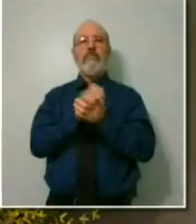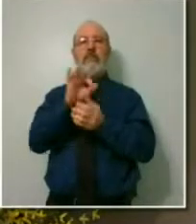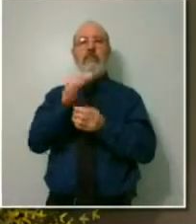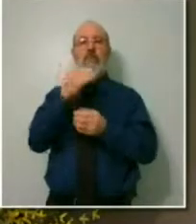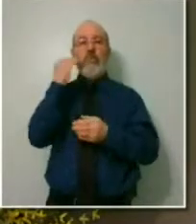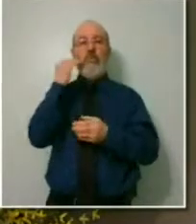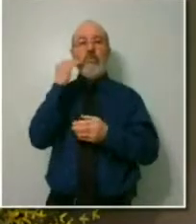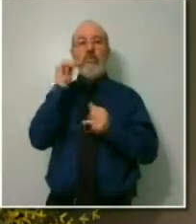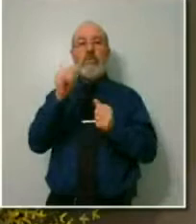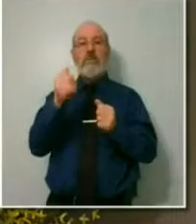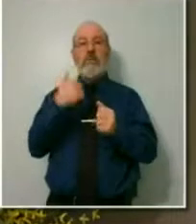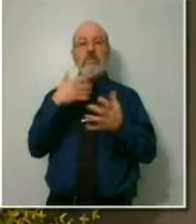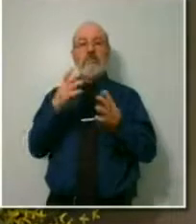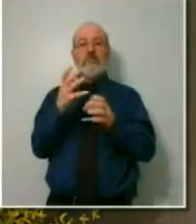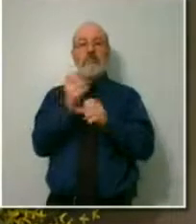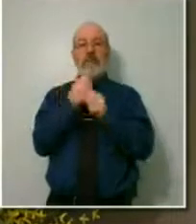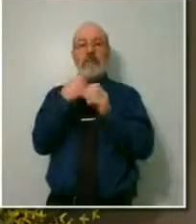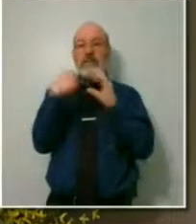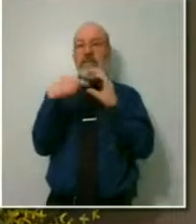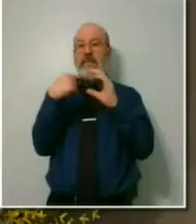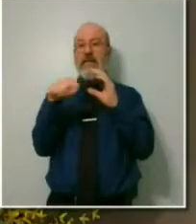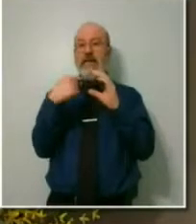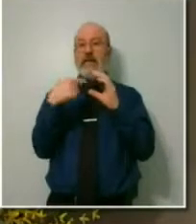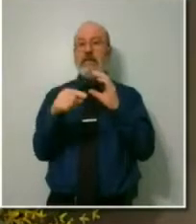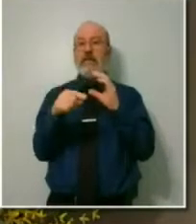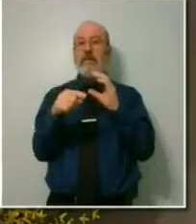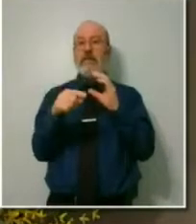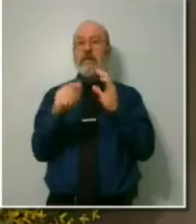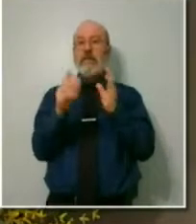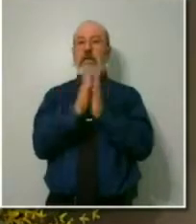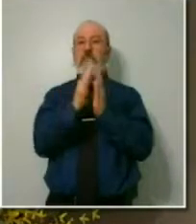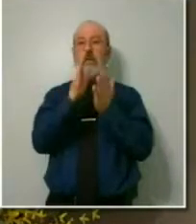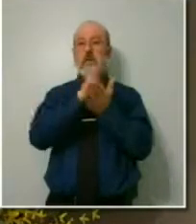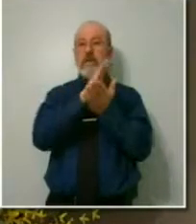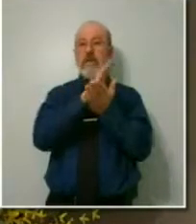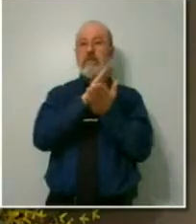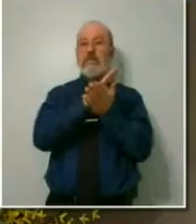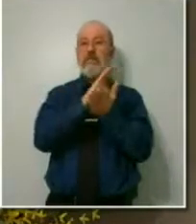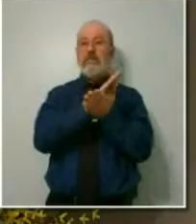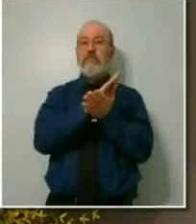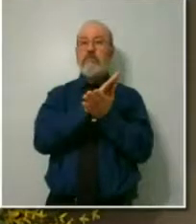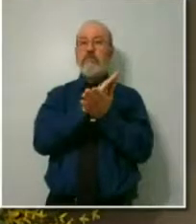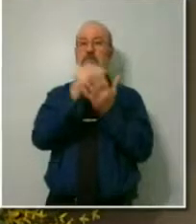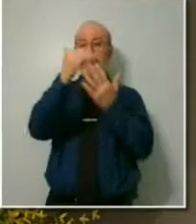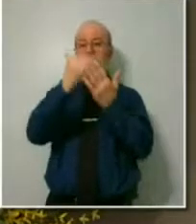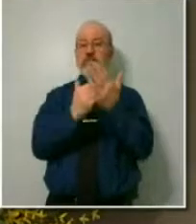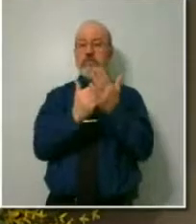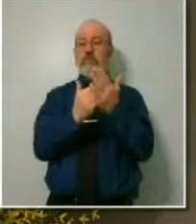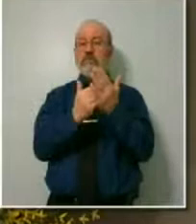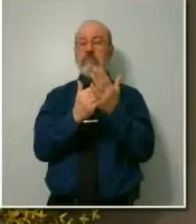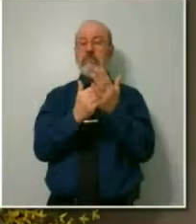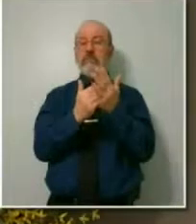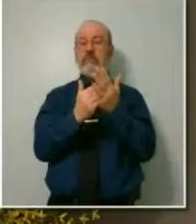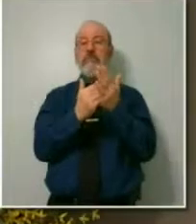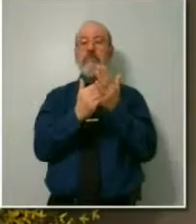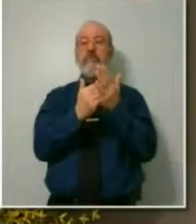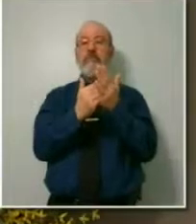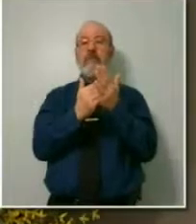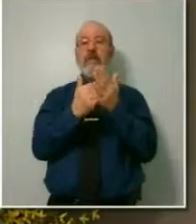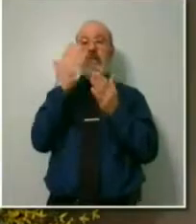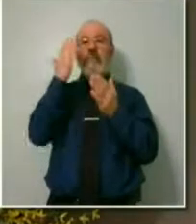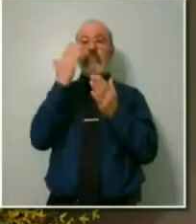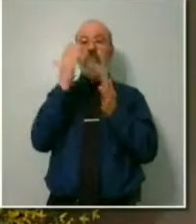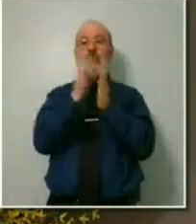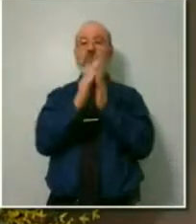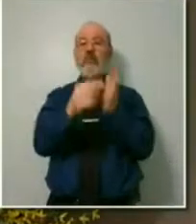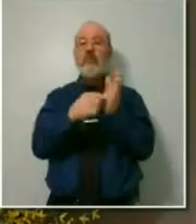have received, or hopefully received, a prayer sheet by means of email, and are aware of the prayer requests that